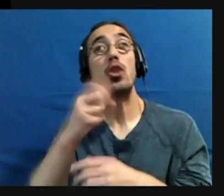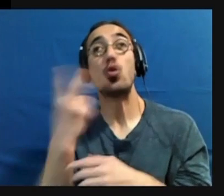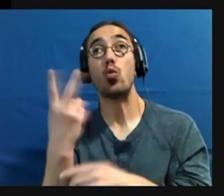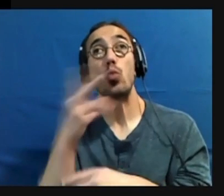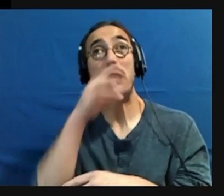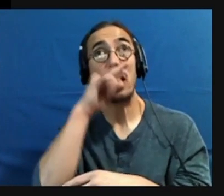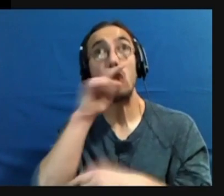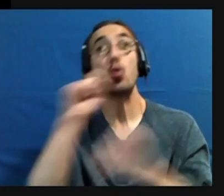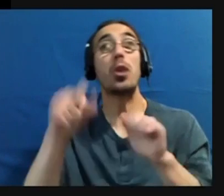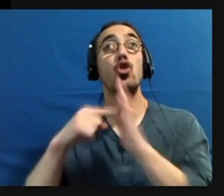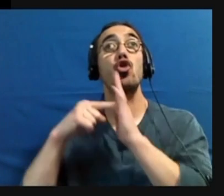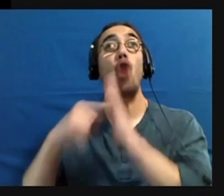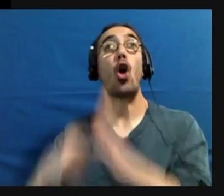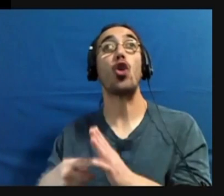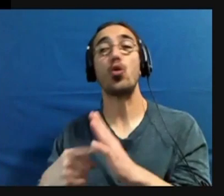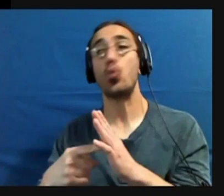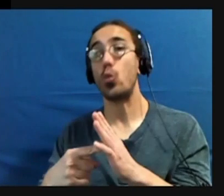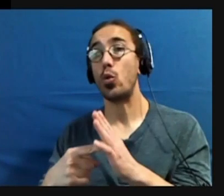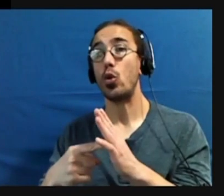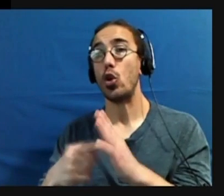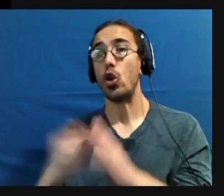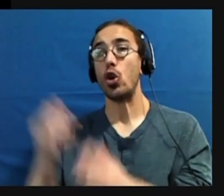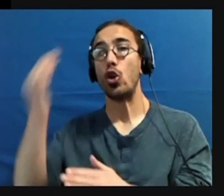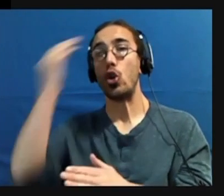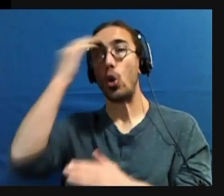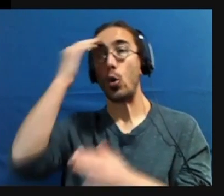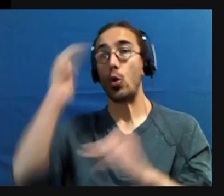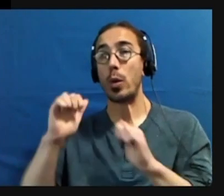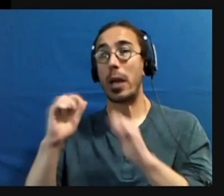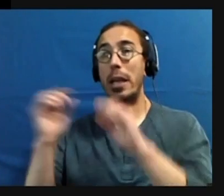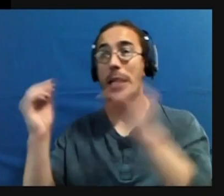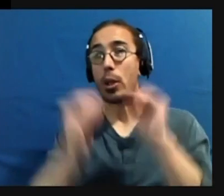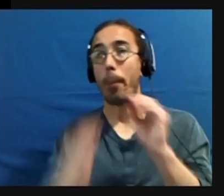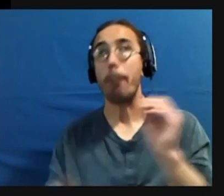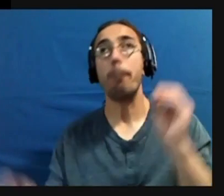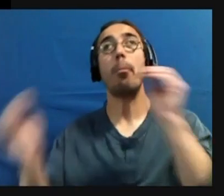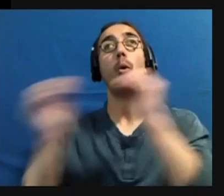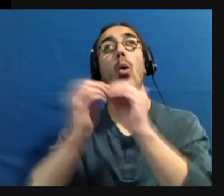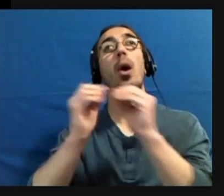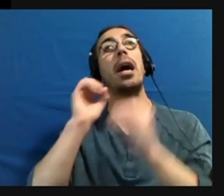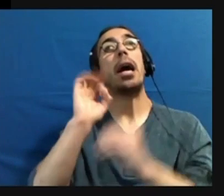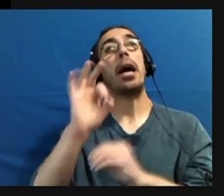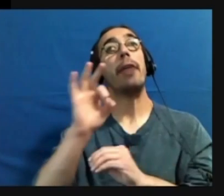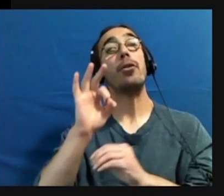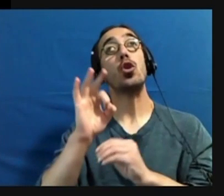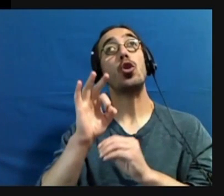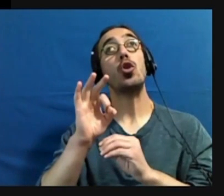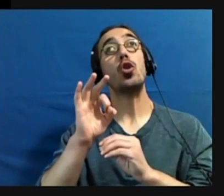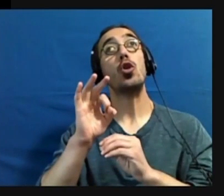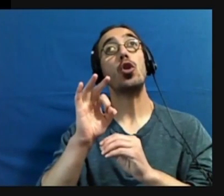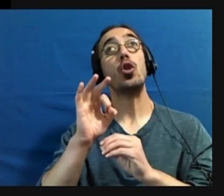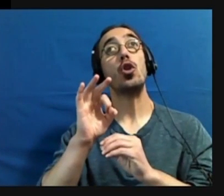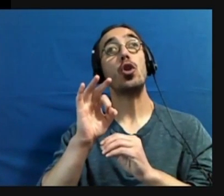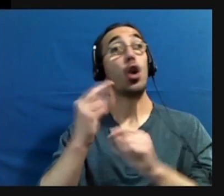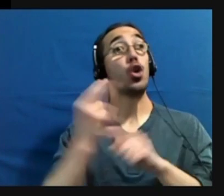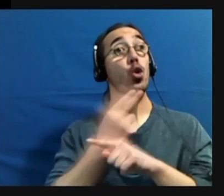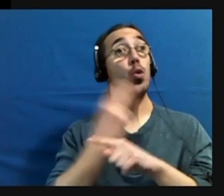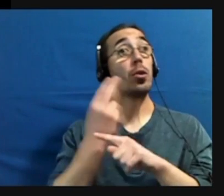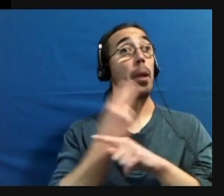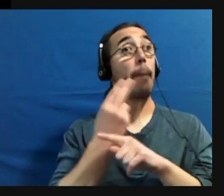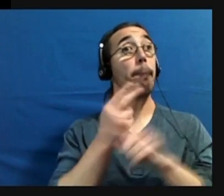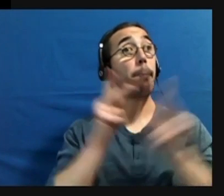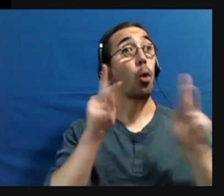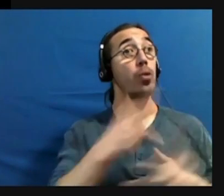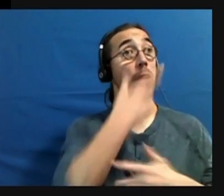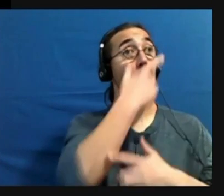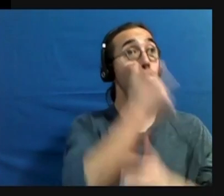to recognize that you can teach way more if you are just going from a person's interest. And in